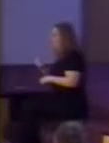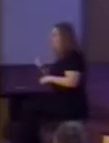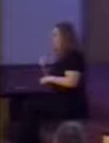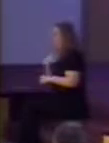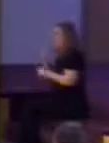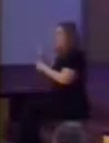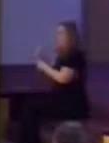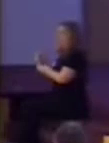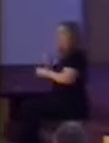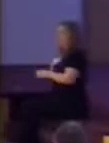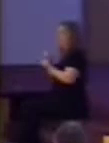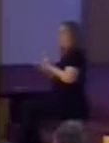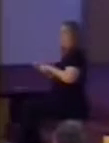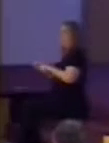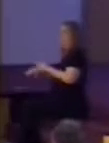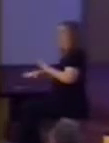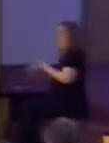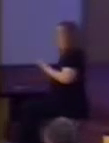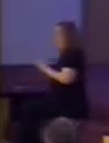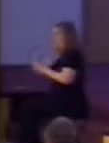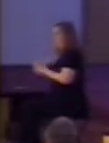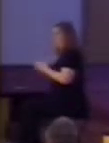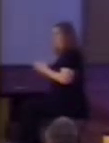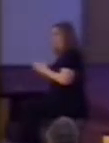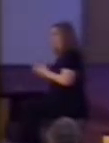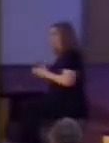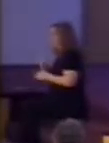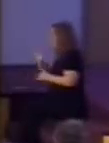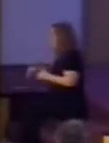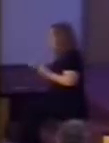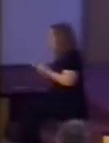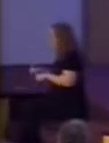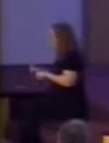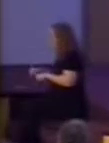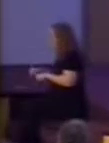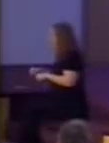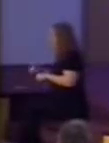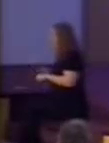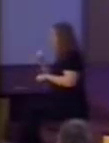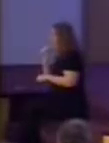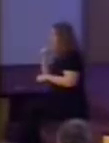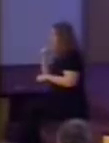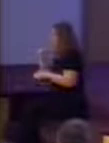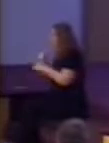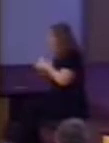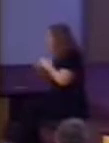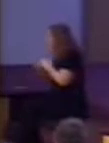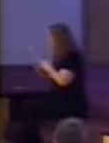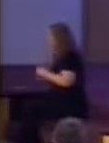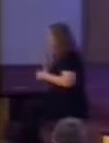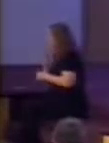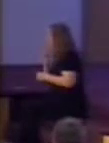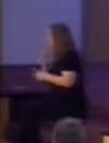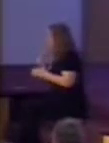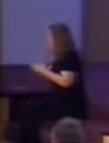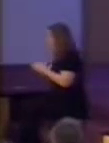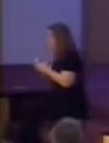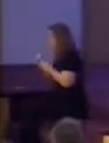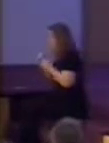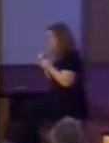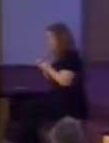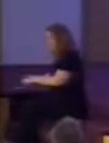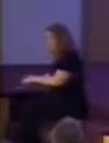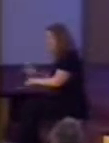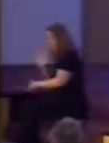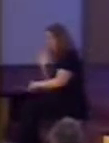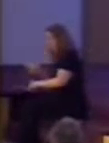trusted in my abilities to get my keys. I could have never have said that if I never got into the water. My keys would still be there.